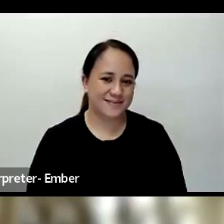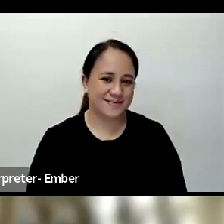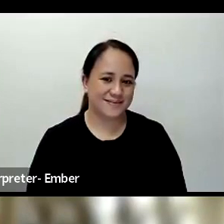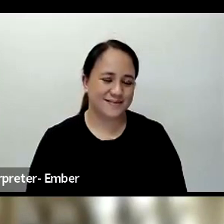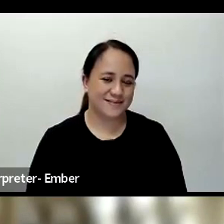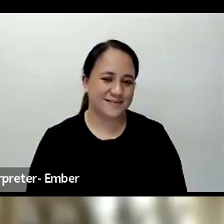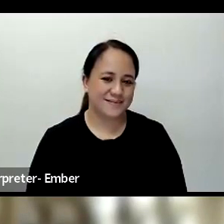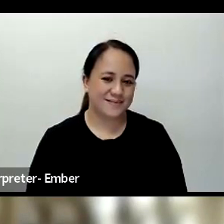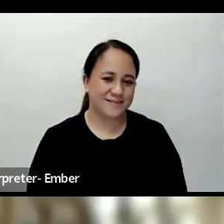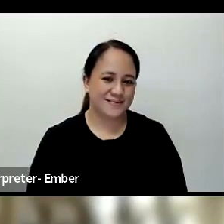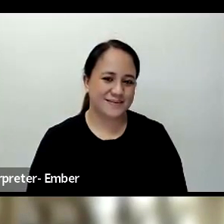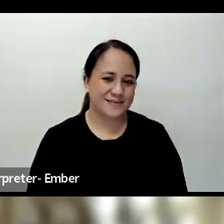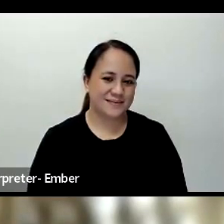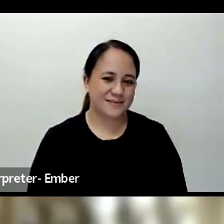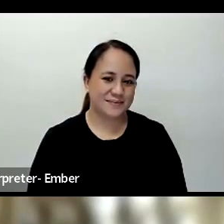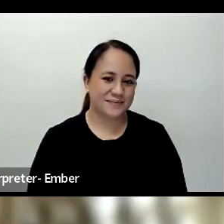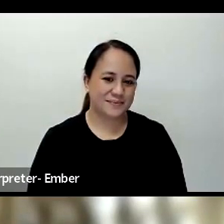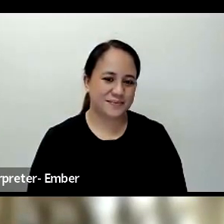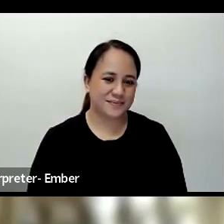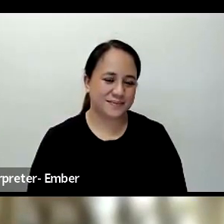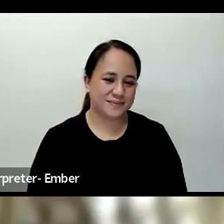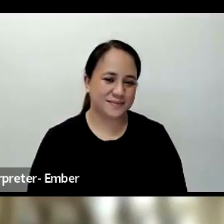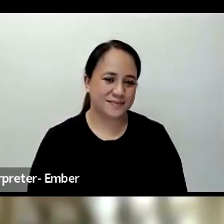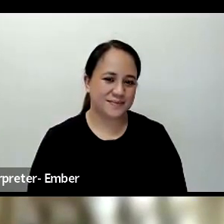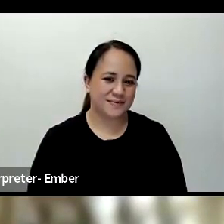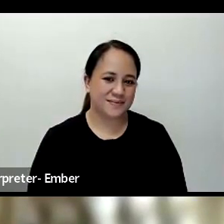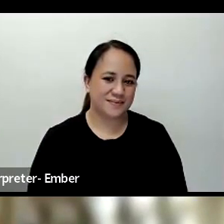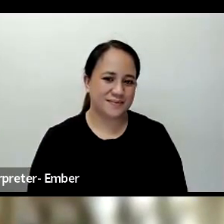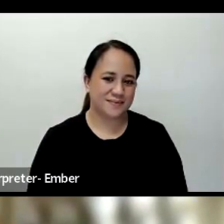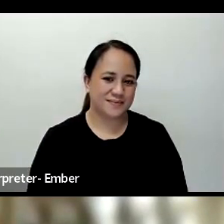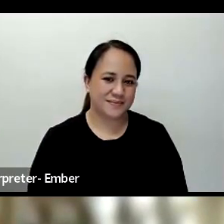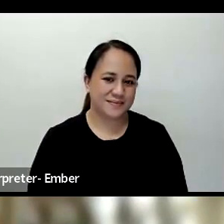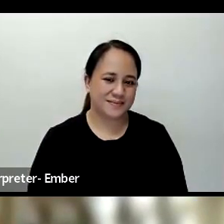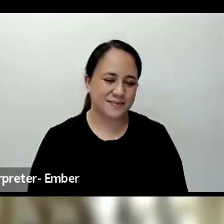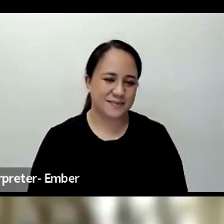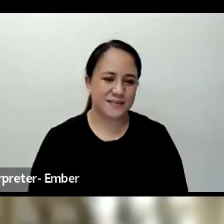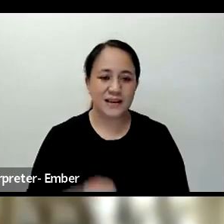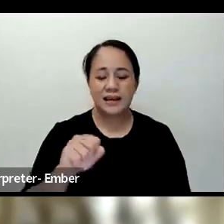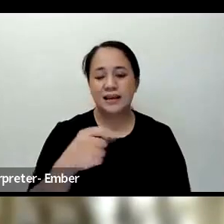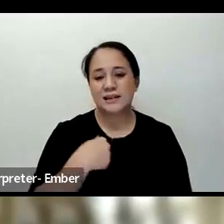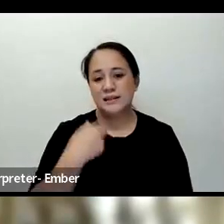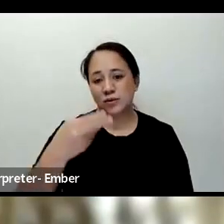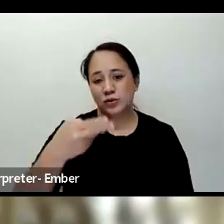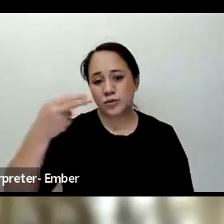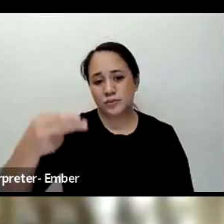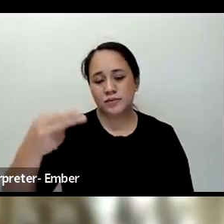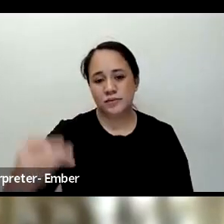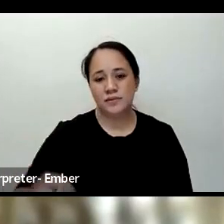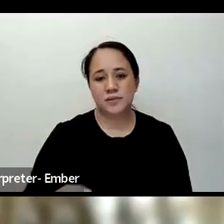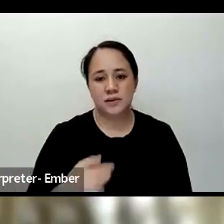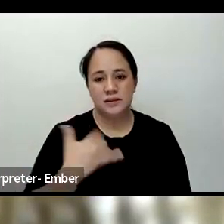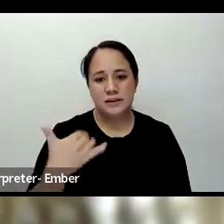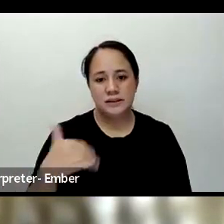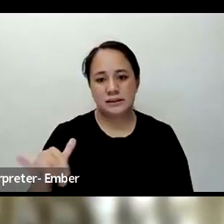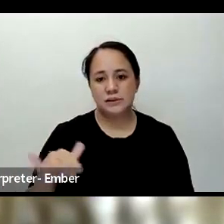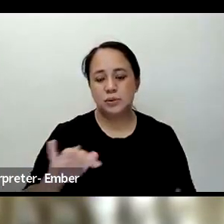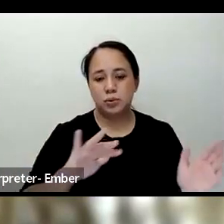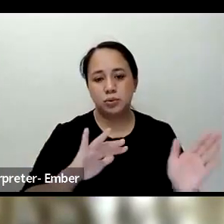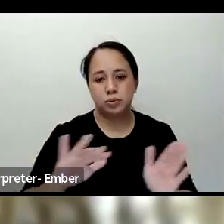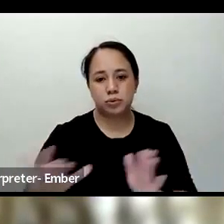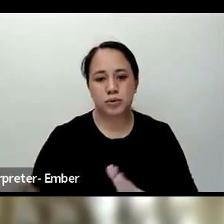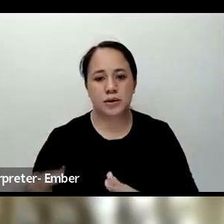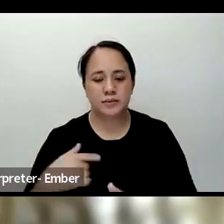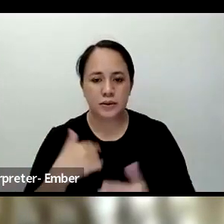Go Hindi na nga back ako 100 years. kumikito eh. Yeah. No, historically, as I